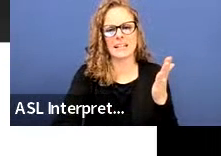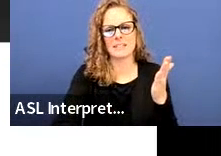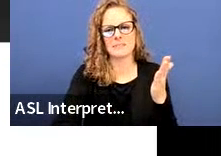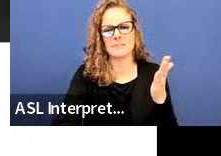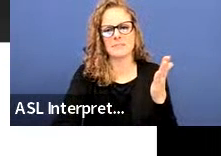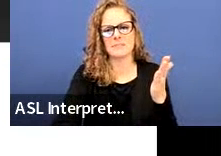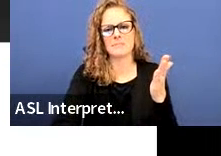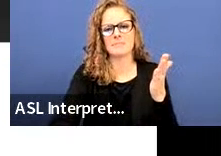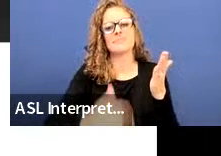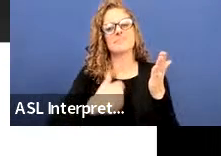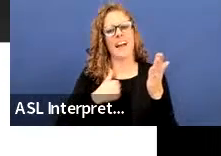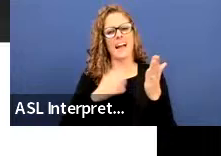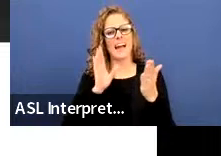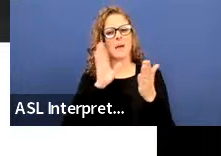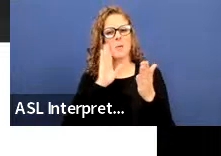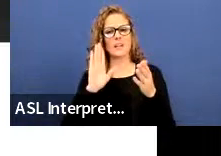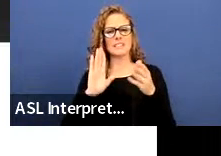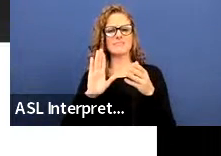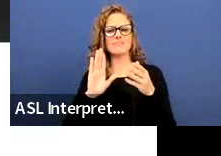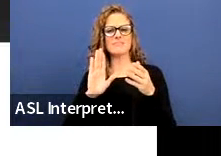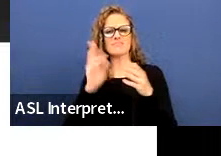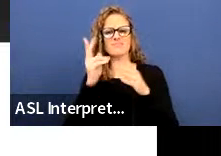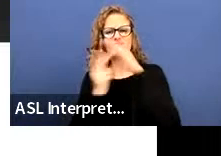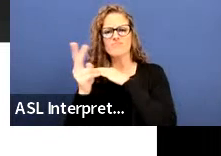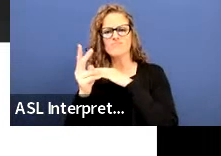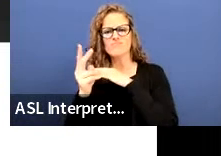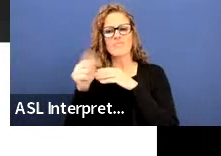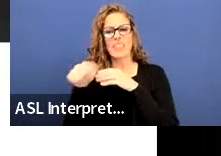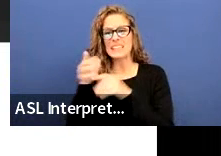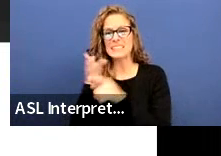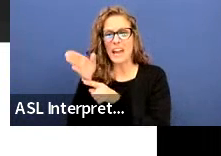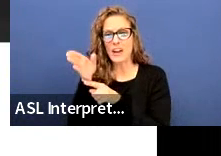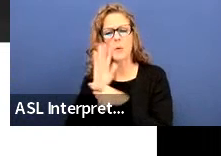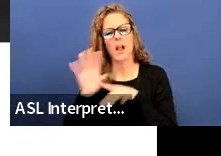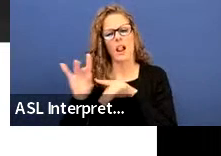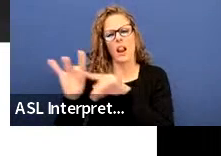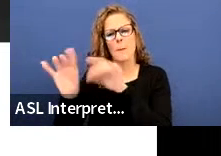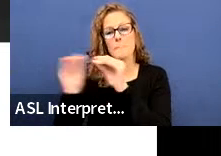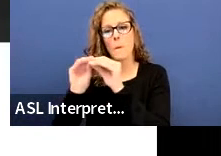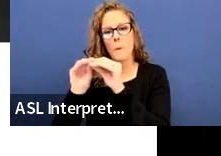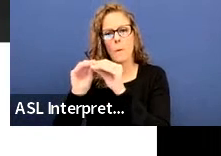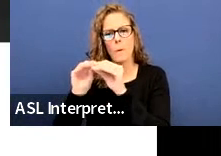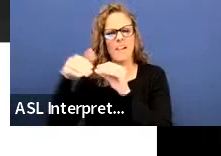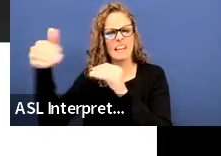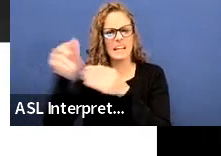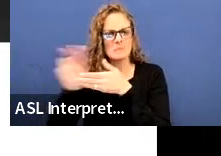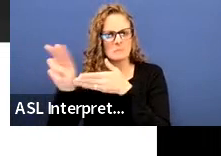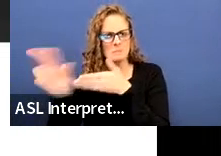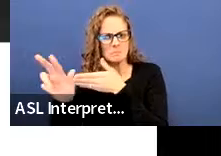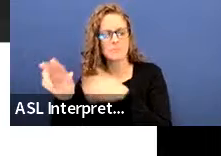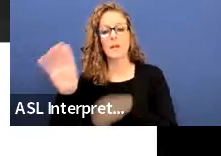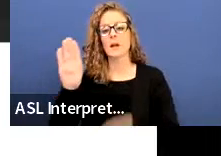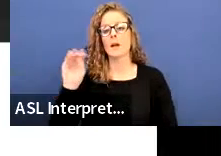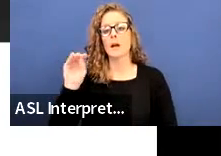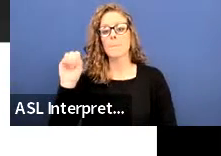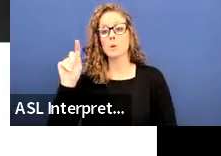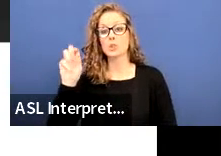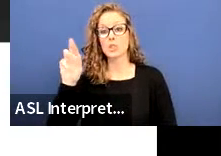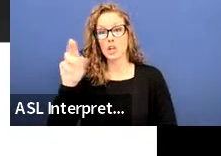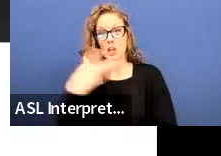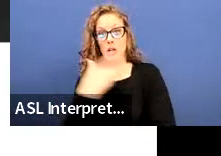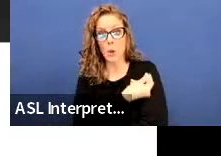I would say this is an area where we're going to learn even more in the next few weeks. Booster doses do appear to